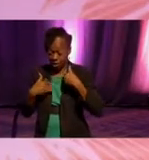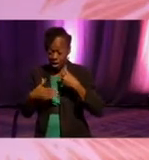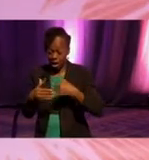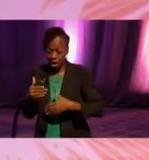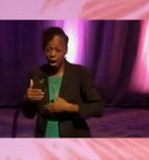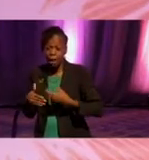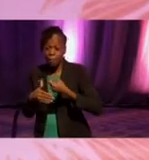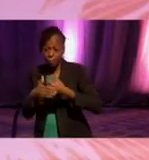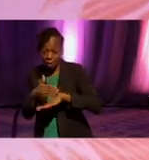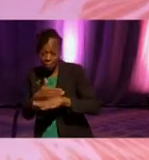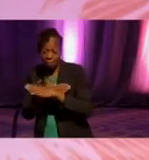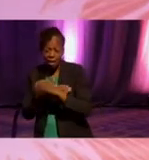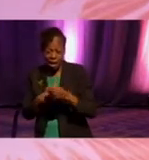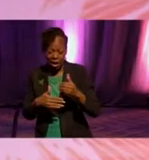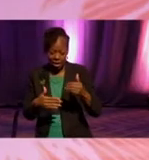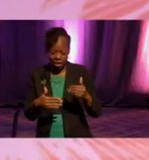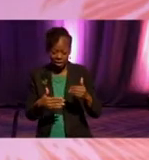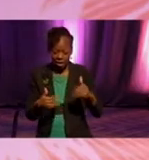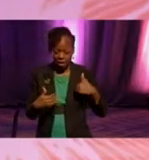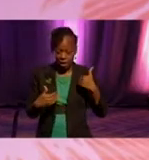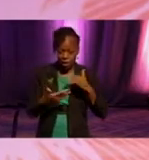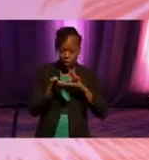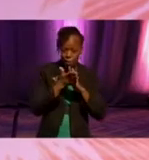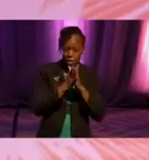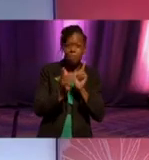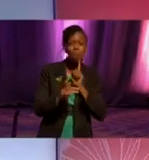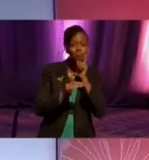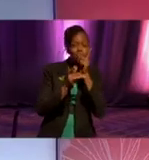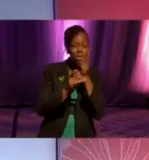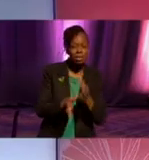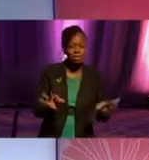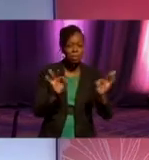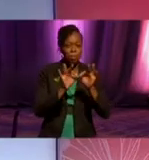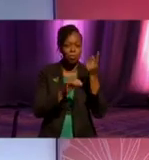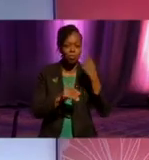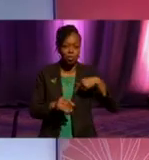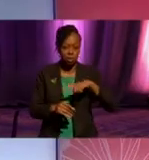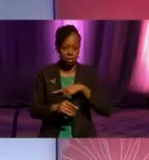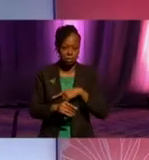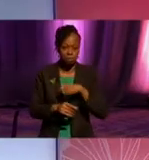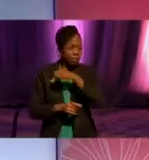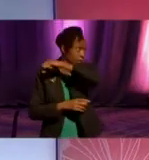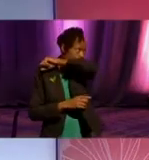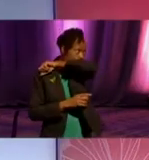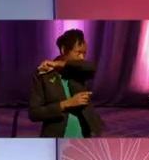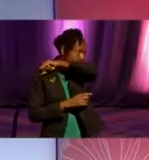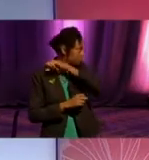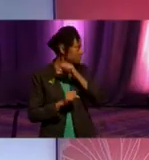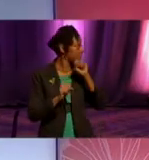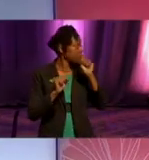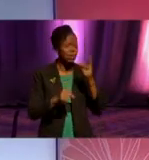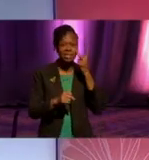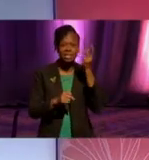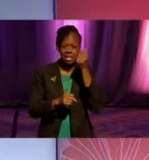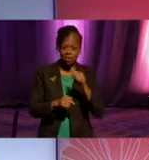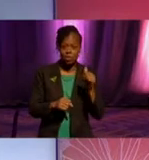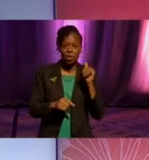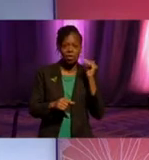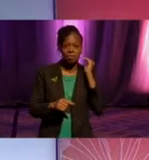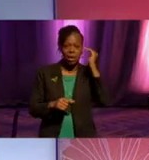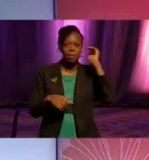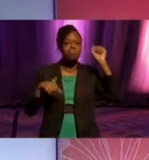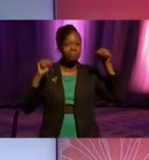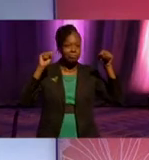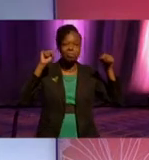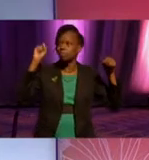be very, very important for us. And you can see everybody nodding their head. This is great, Mayor. This is